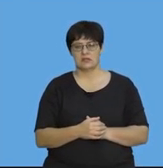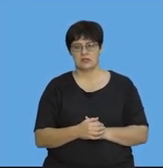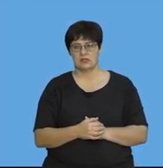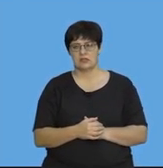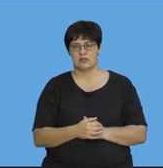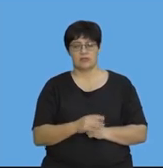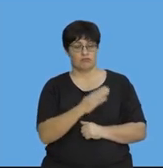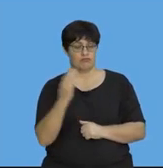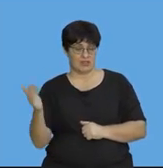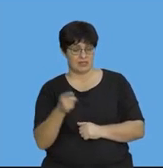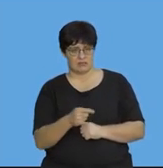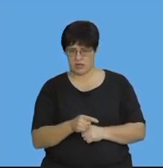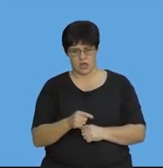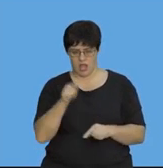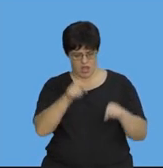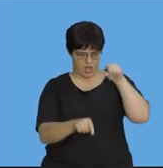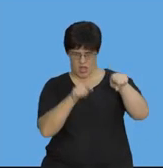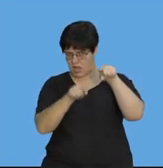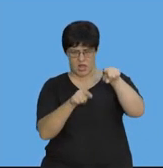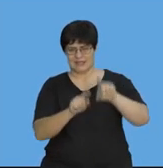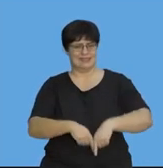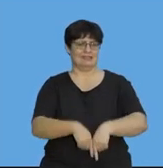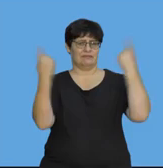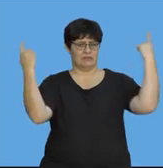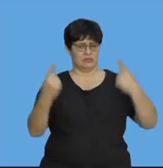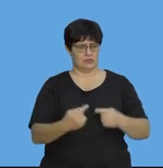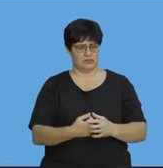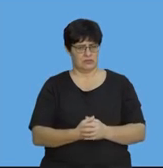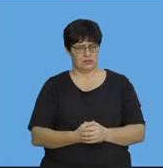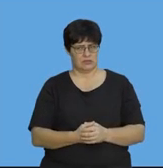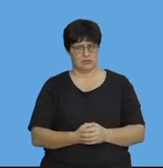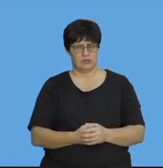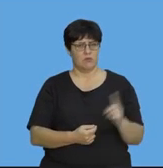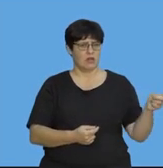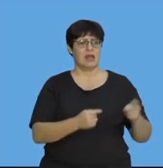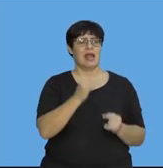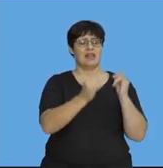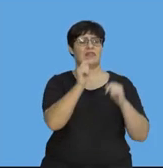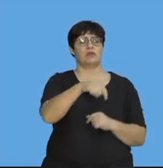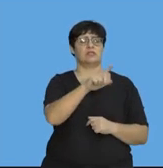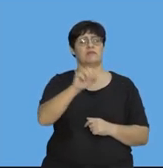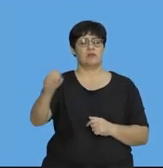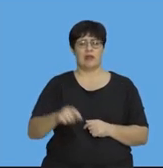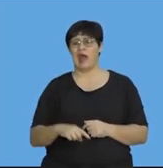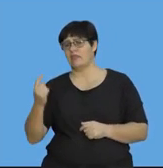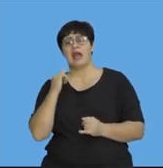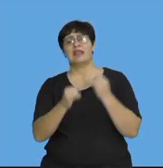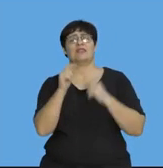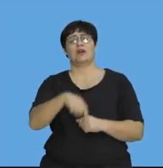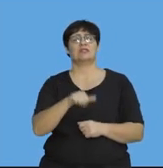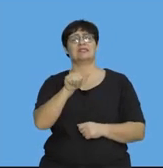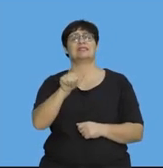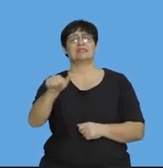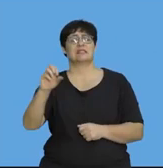what you're saying to me. Now you're going, but those aren't the same values. One's 11,700,